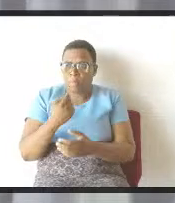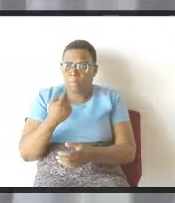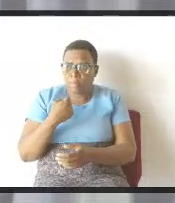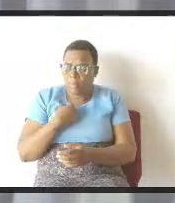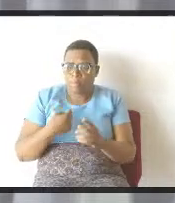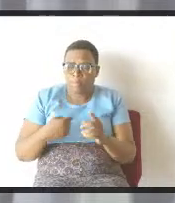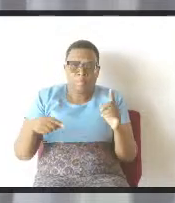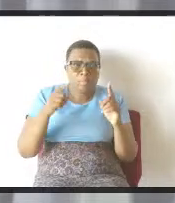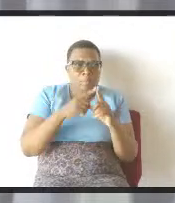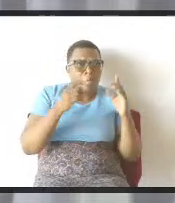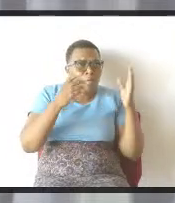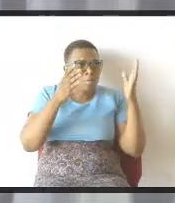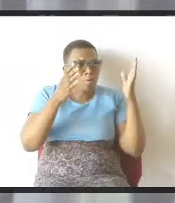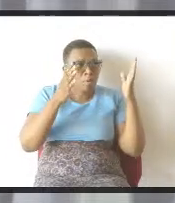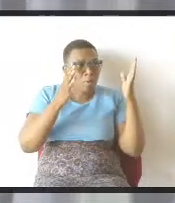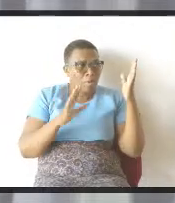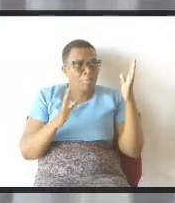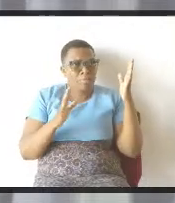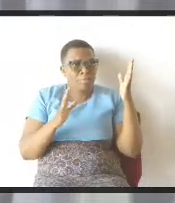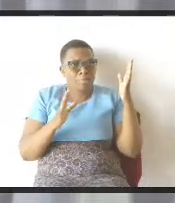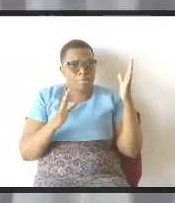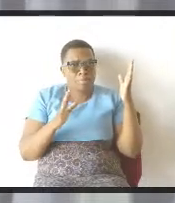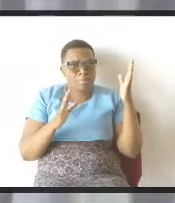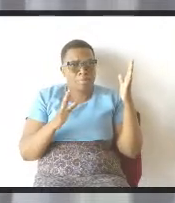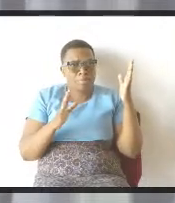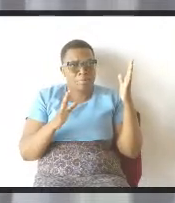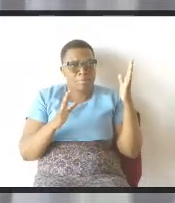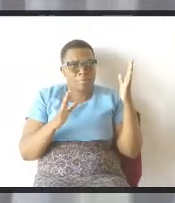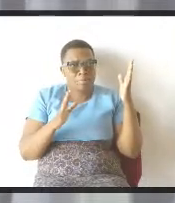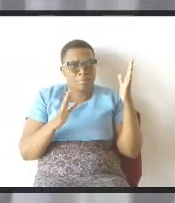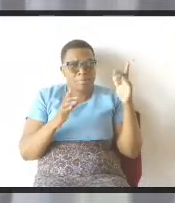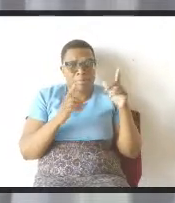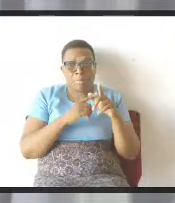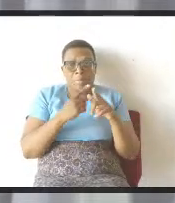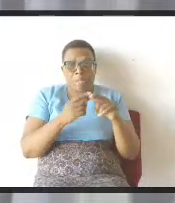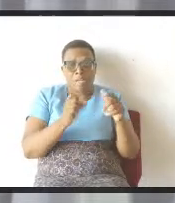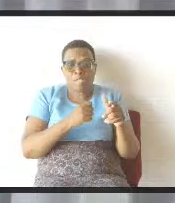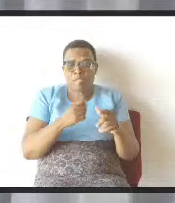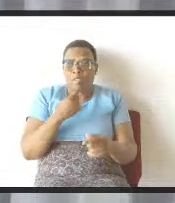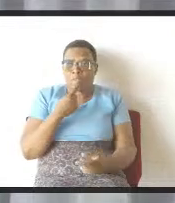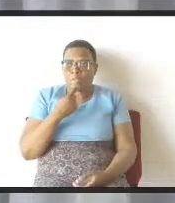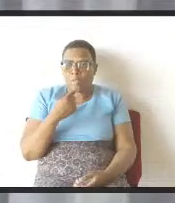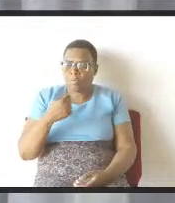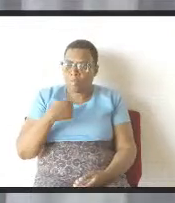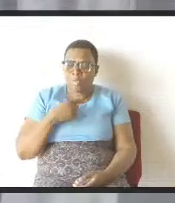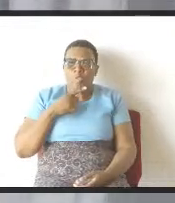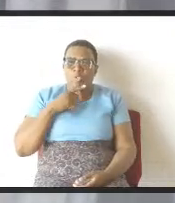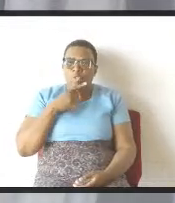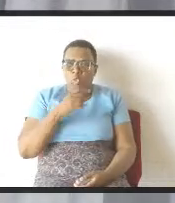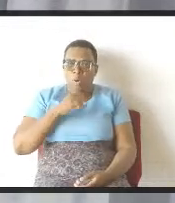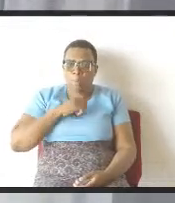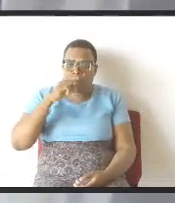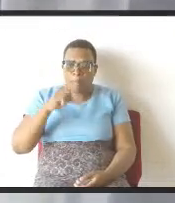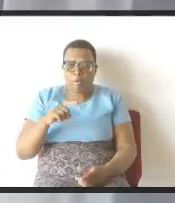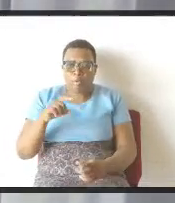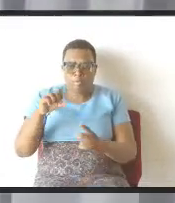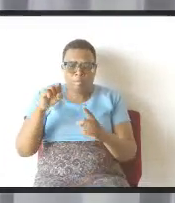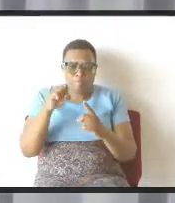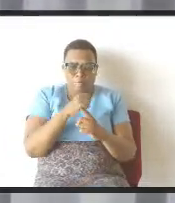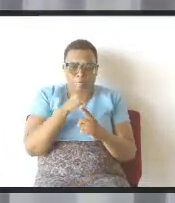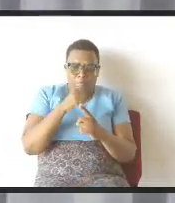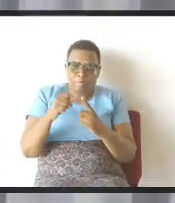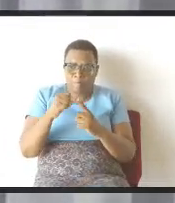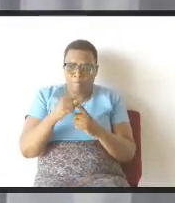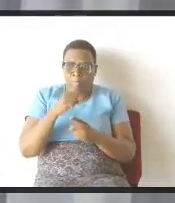God? Then he says, sure, I must fight. I must